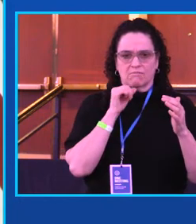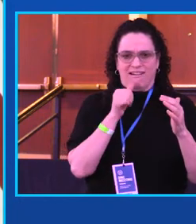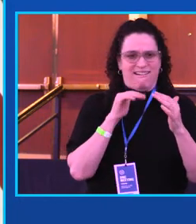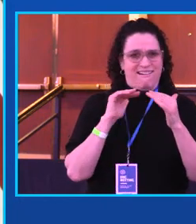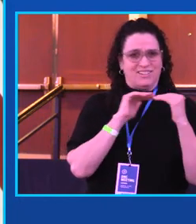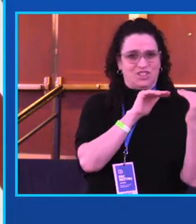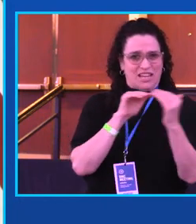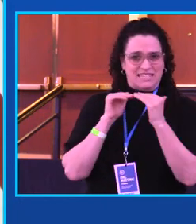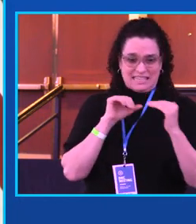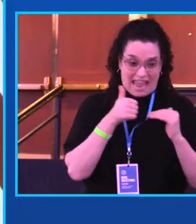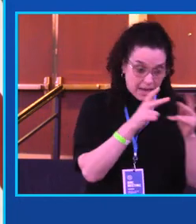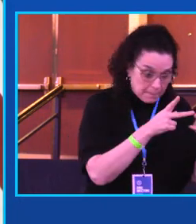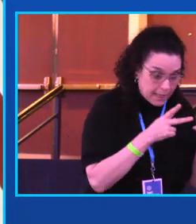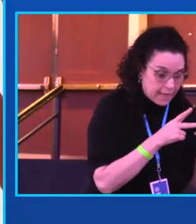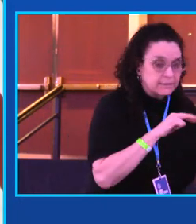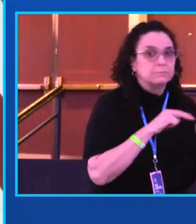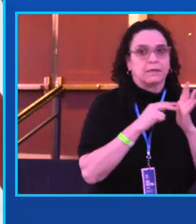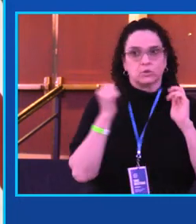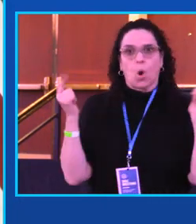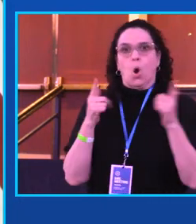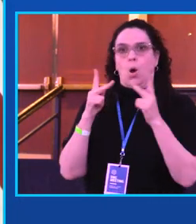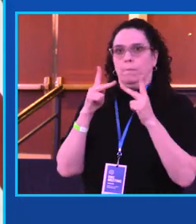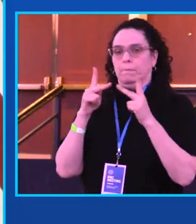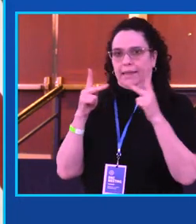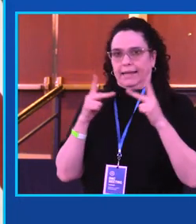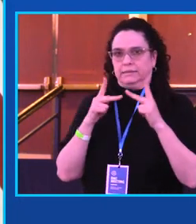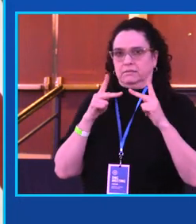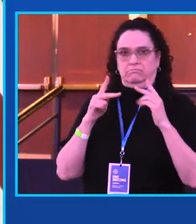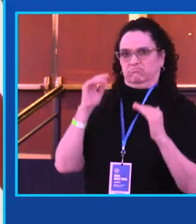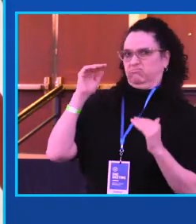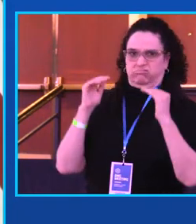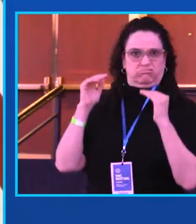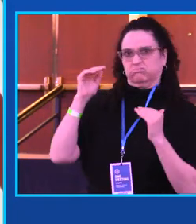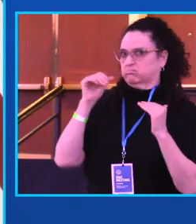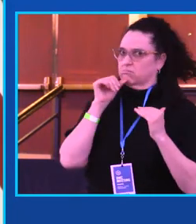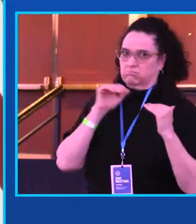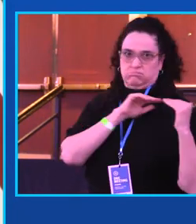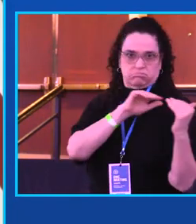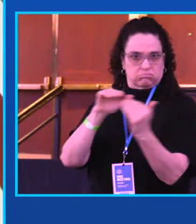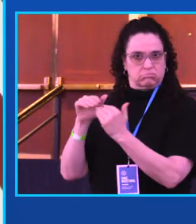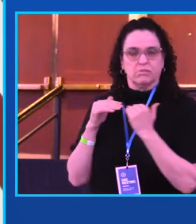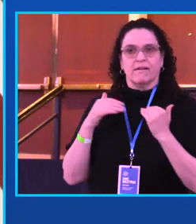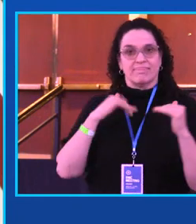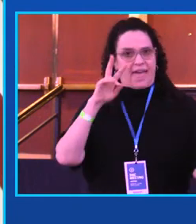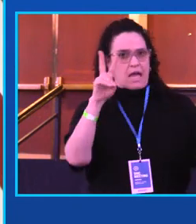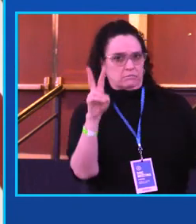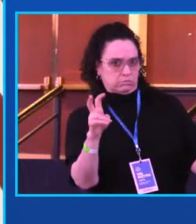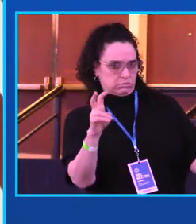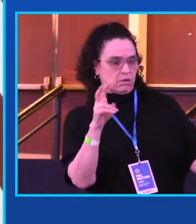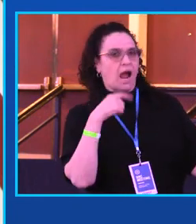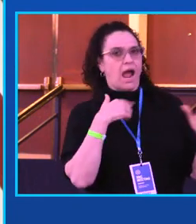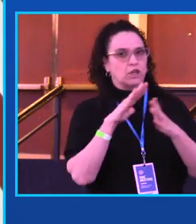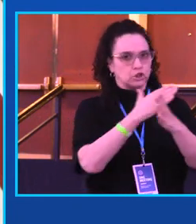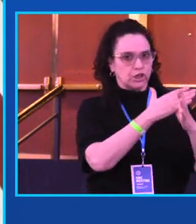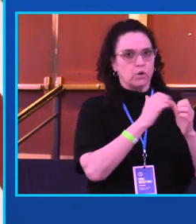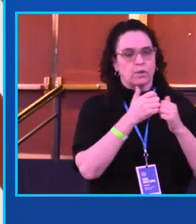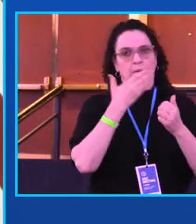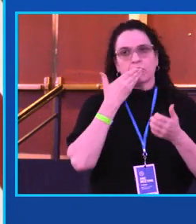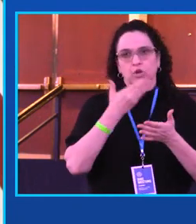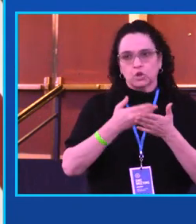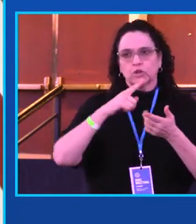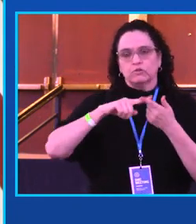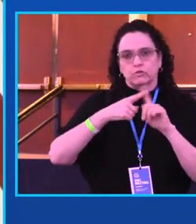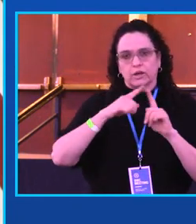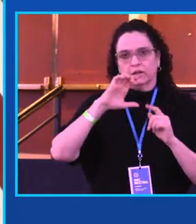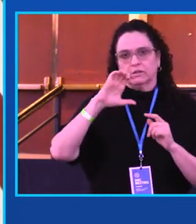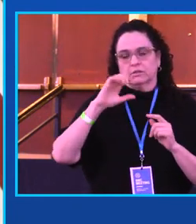is injustice everywhere. And I share that notable quote in solidarity with my good friend Charlie